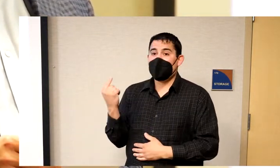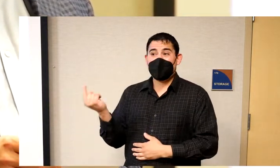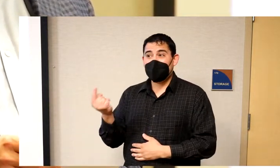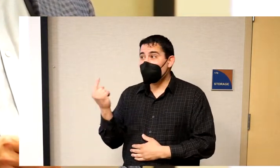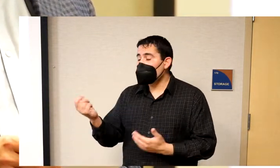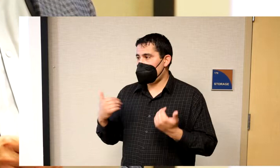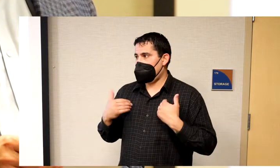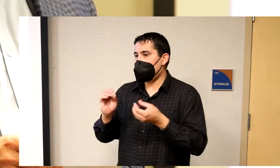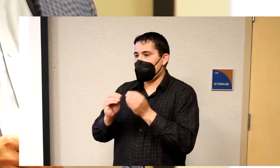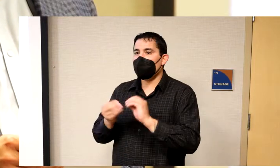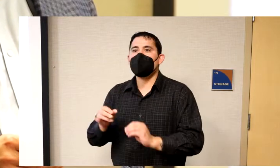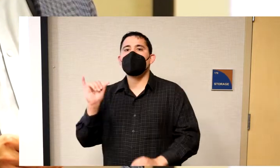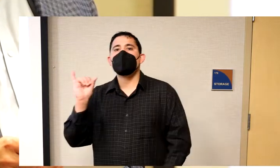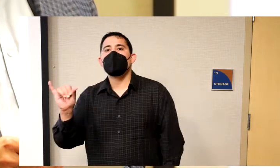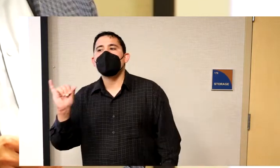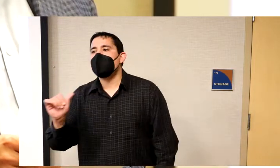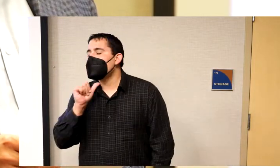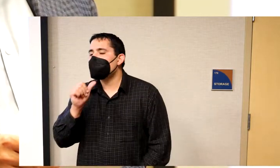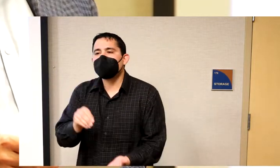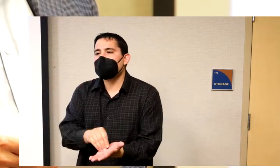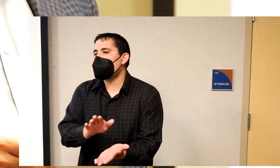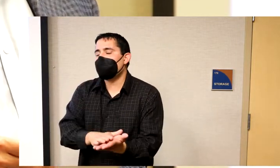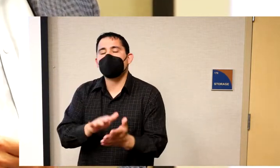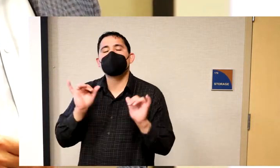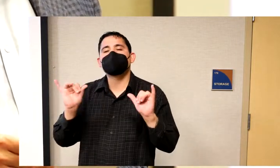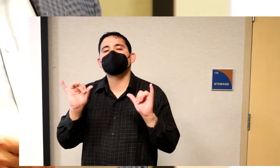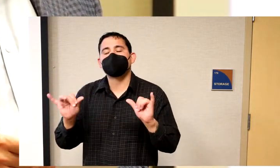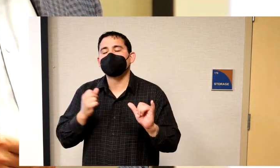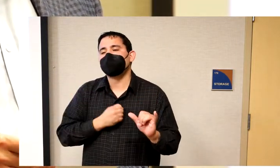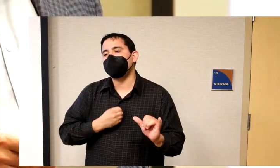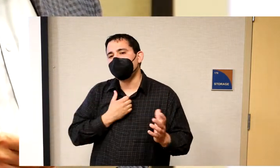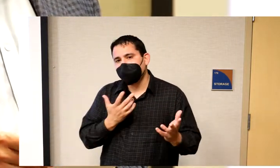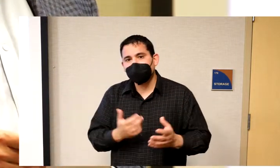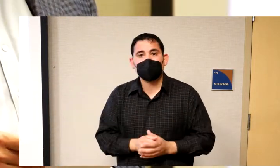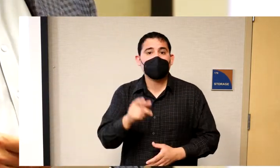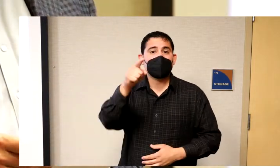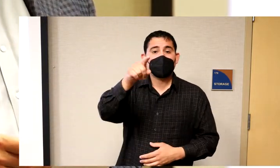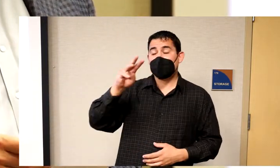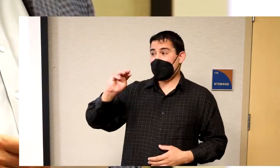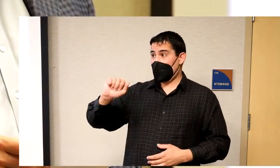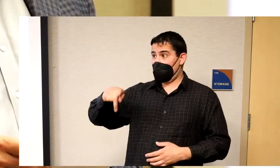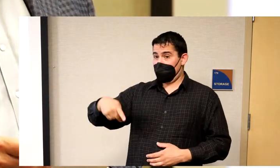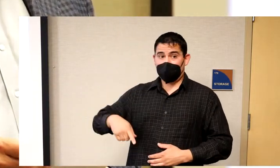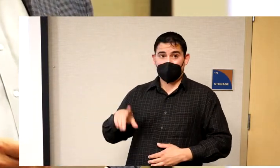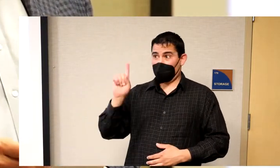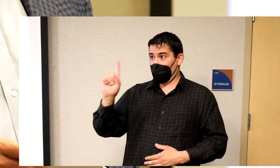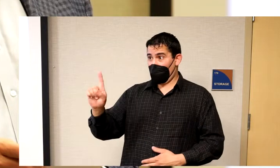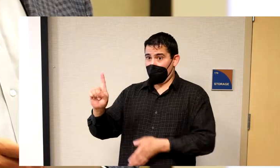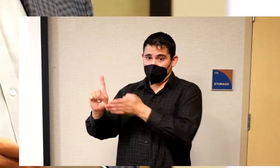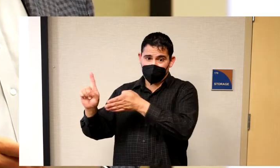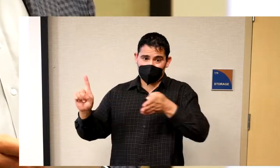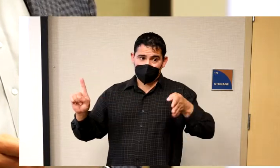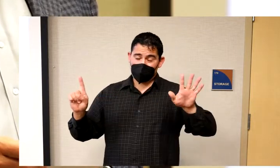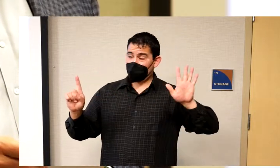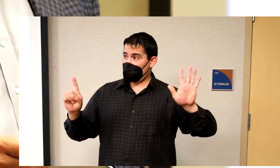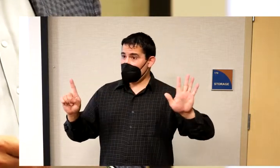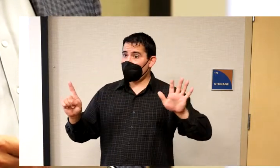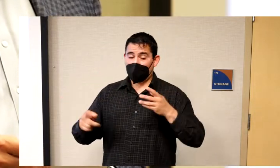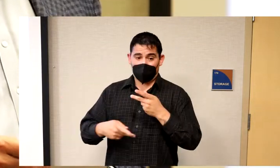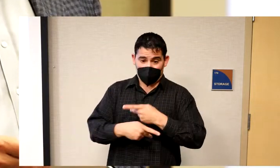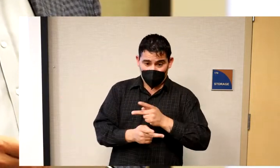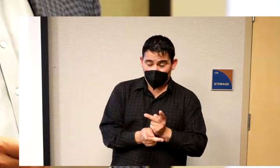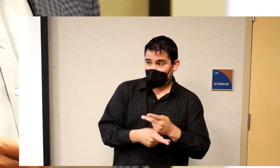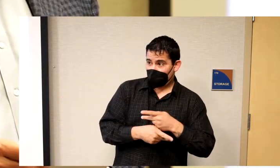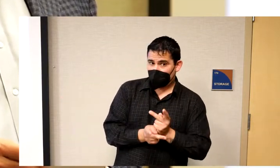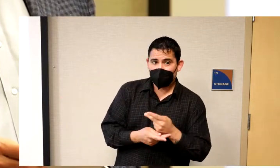We didn't fill that in. But Matt, when Eddie was here, Mhm. maps 1 through 5, I think they're- produced by you, have